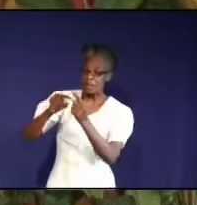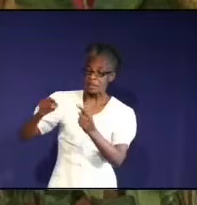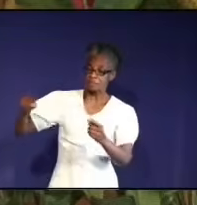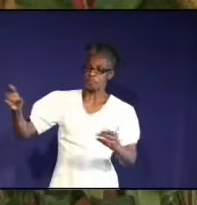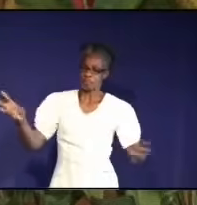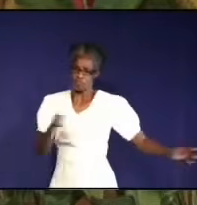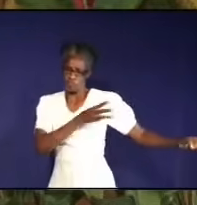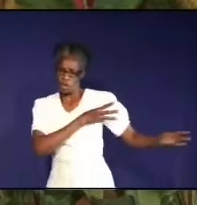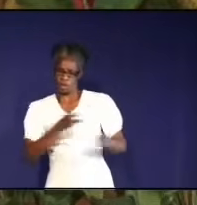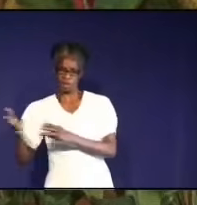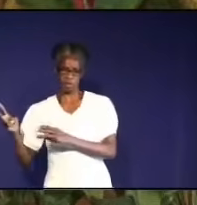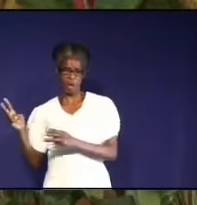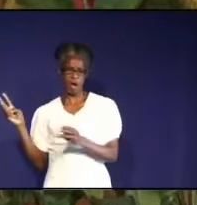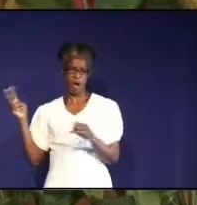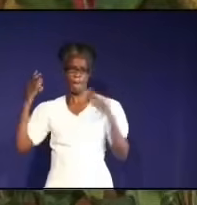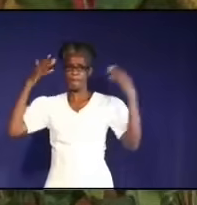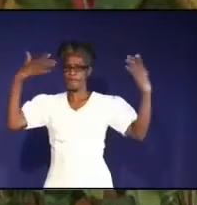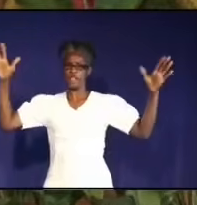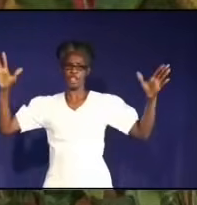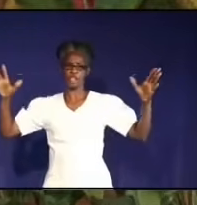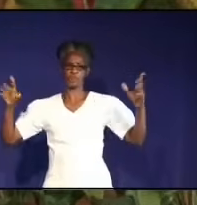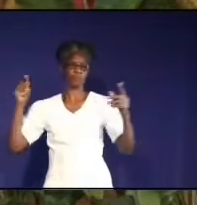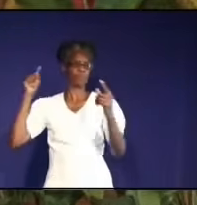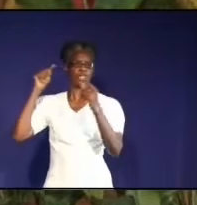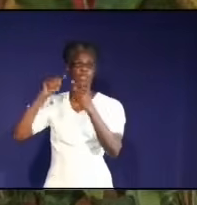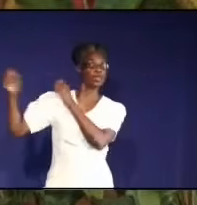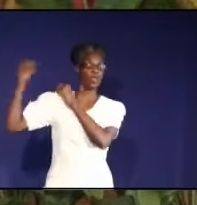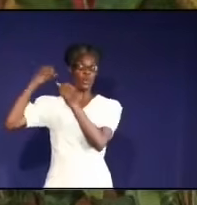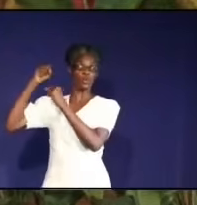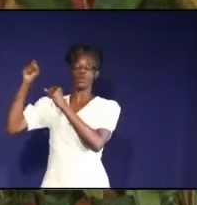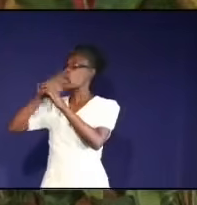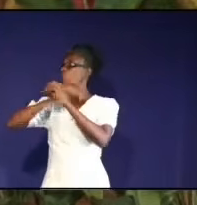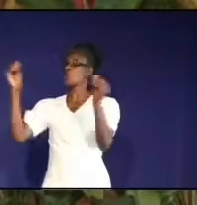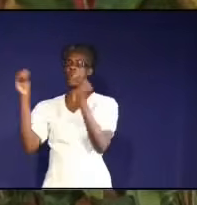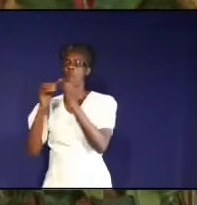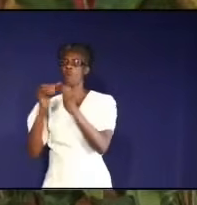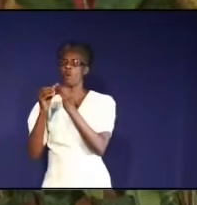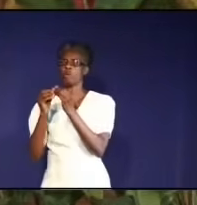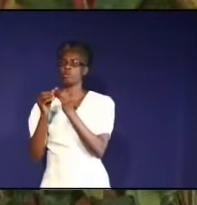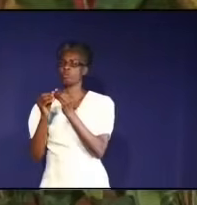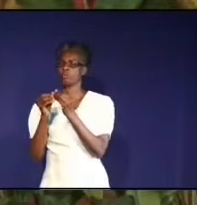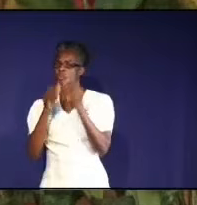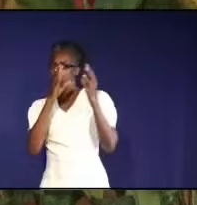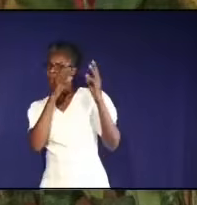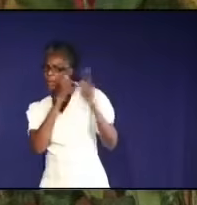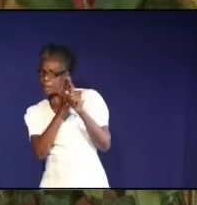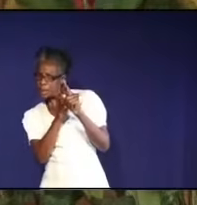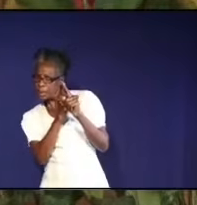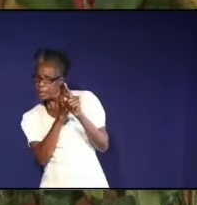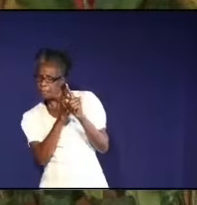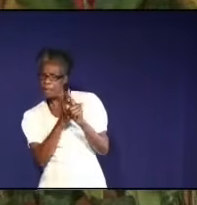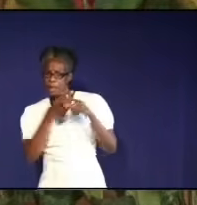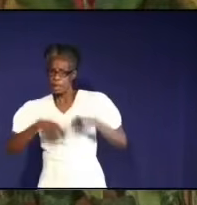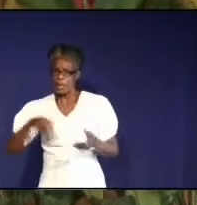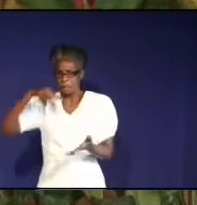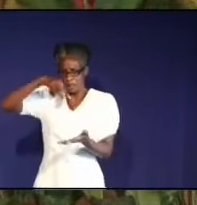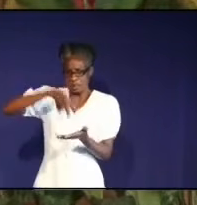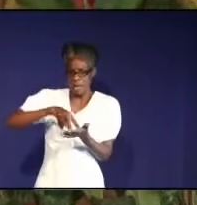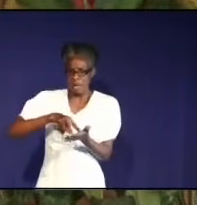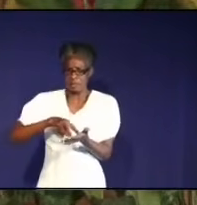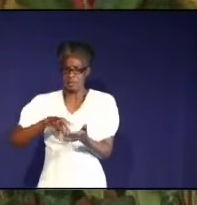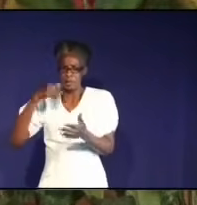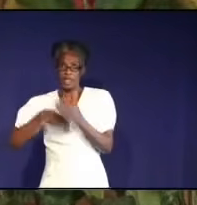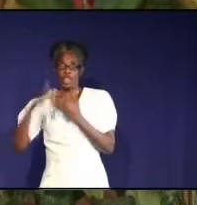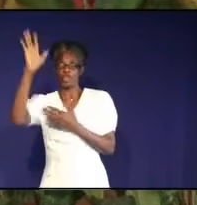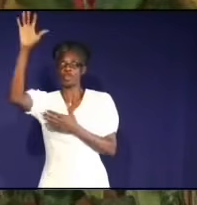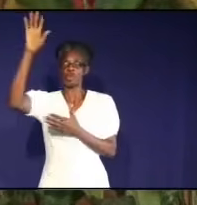the thunder sound no more. Hold me fast, let me stand in the hollow of